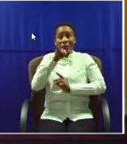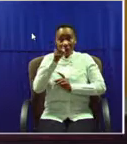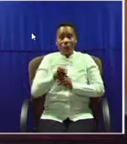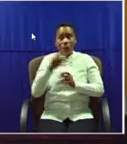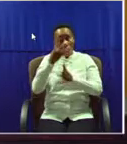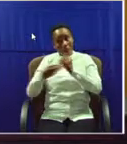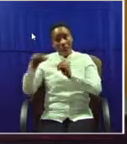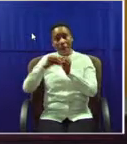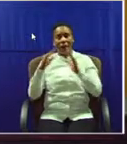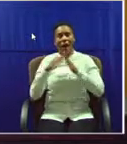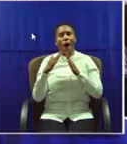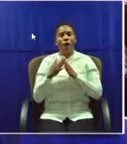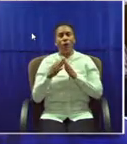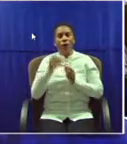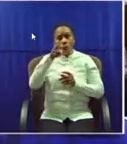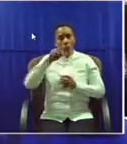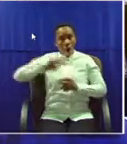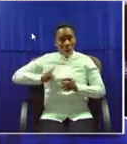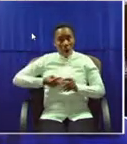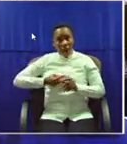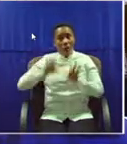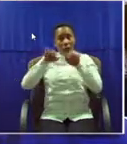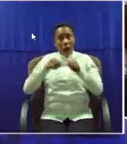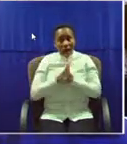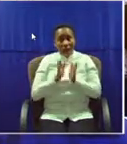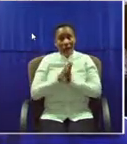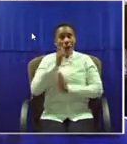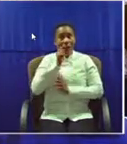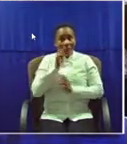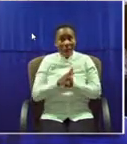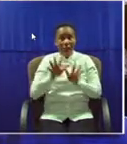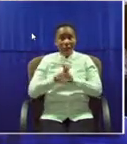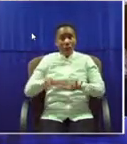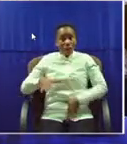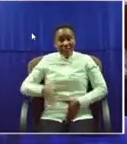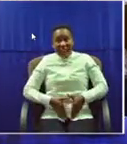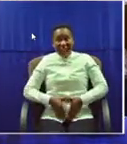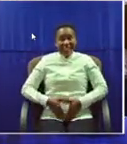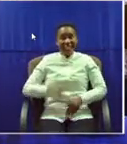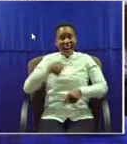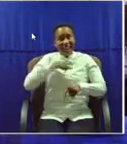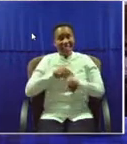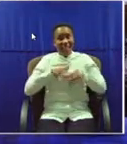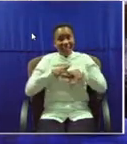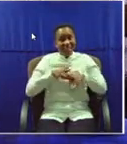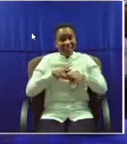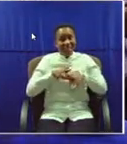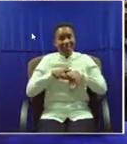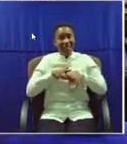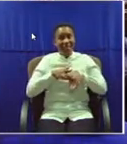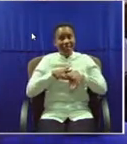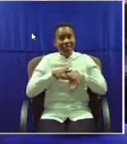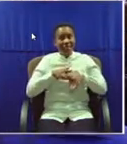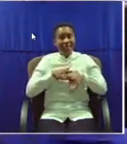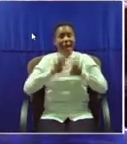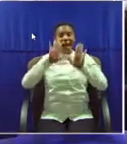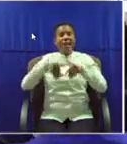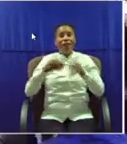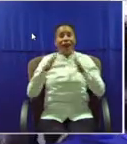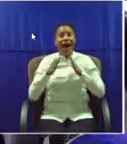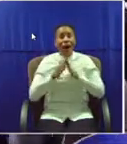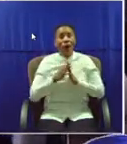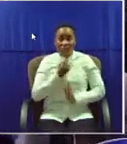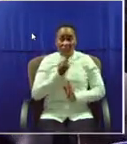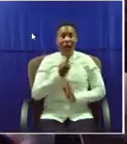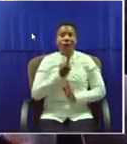house. You are a woman and you're allowing men to touch our private parts. No, order, speaker. Now leave the house. Leave the house. Order,